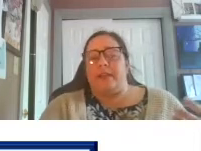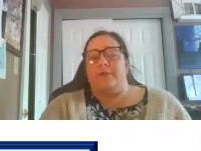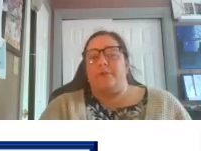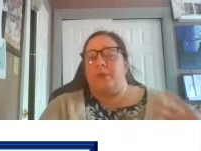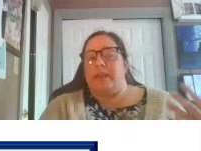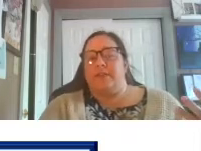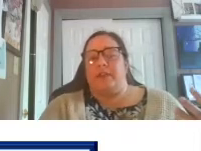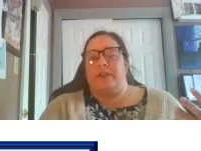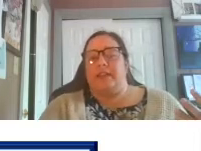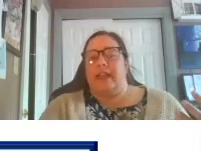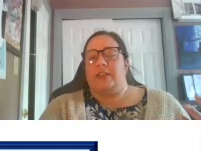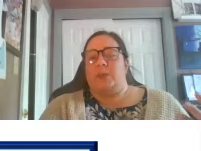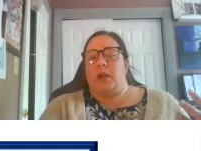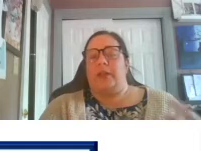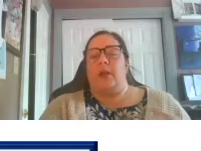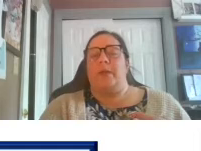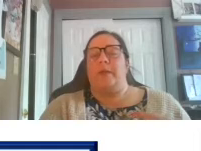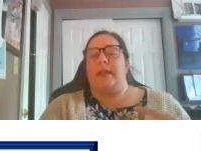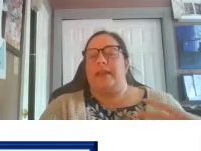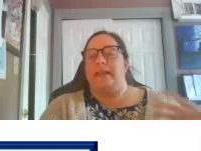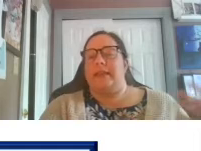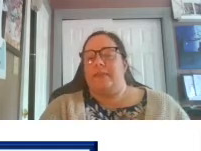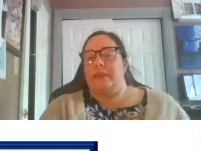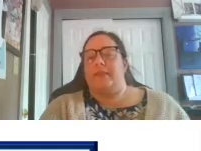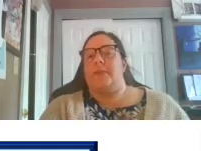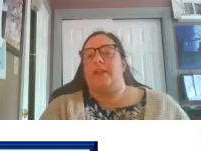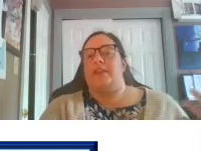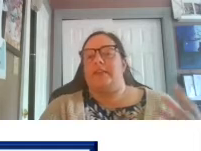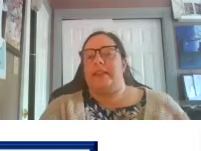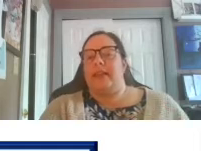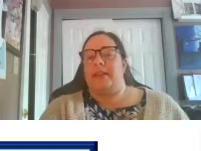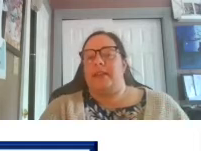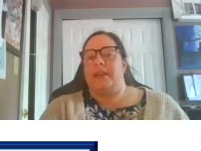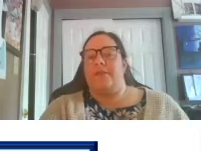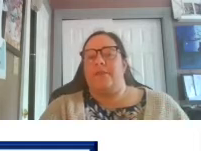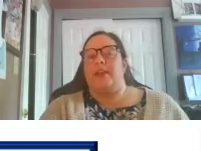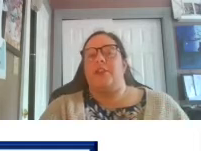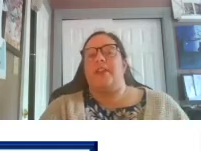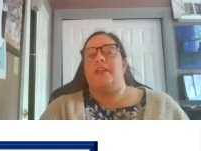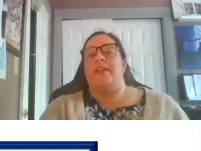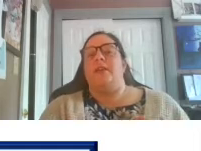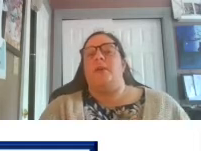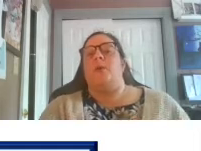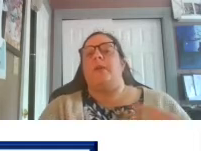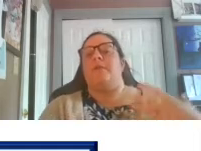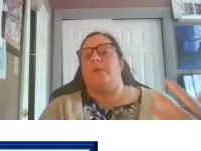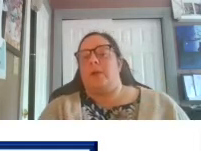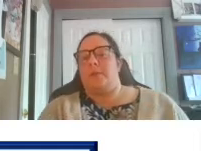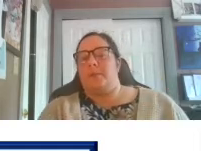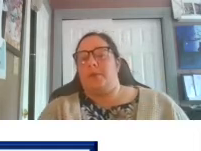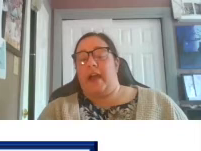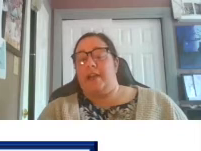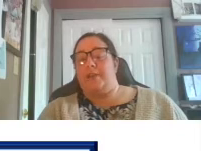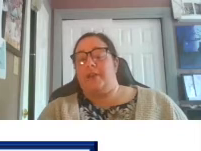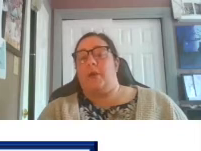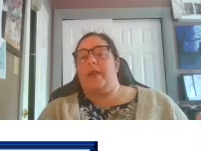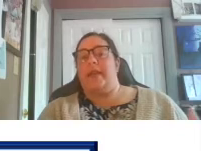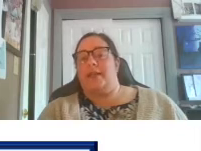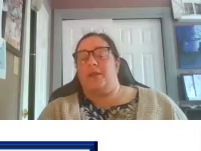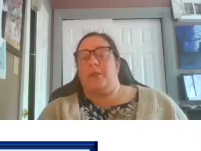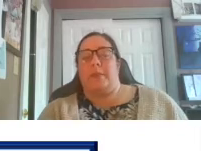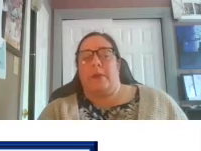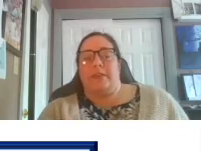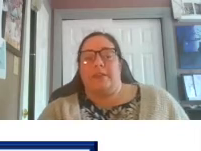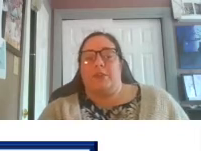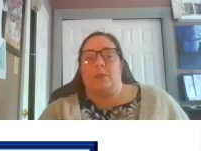And for the effective protective services casework, we might need to give a little information, to get a little information or inform providers that are going